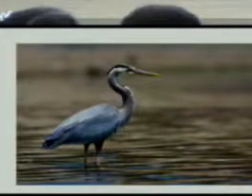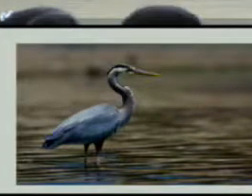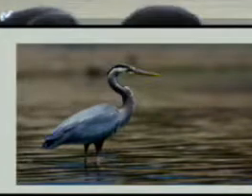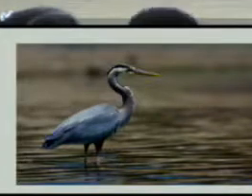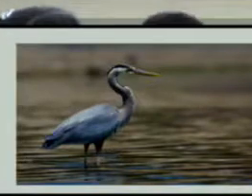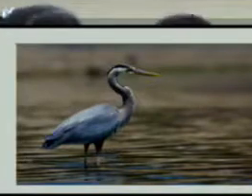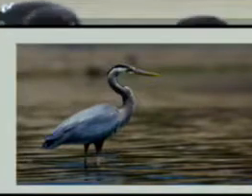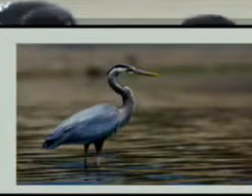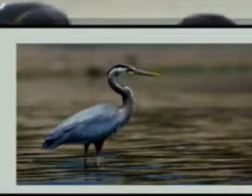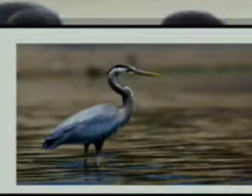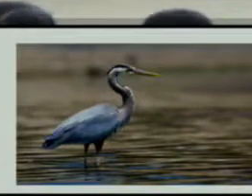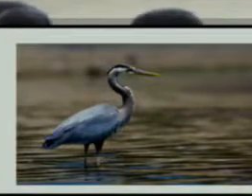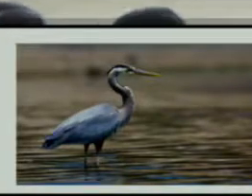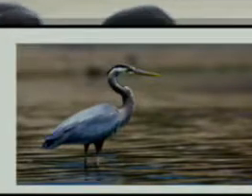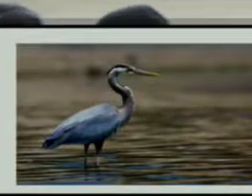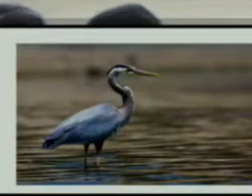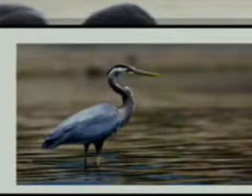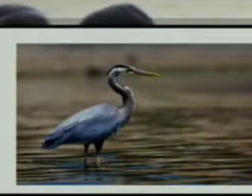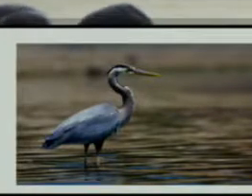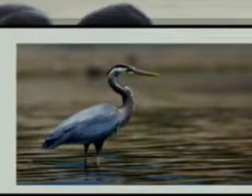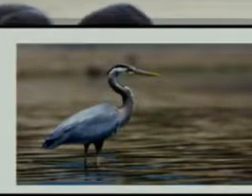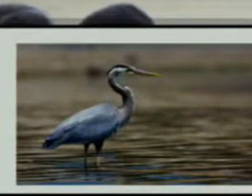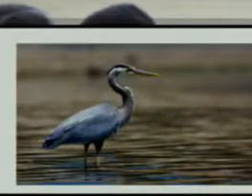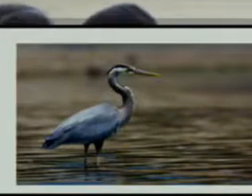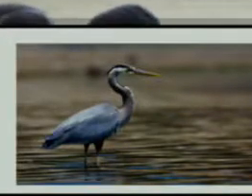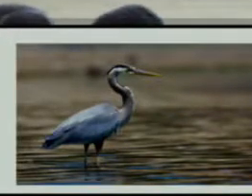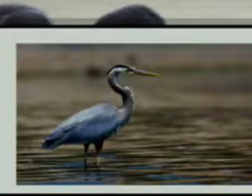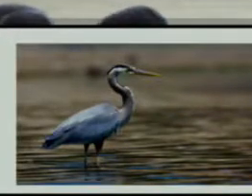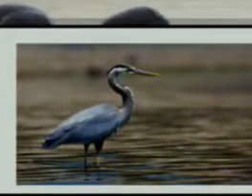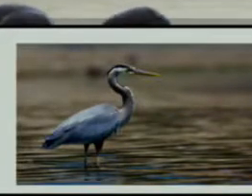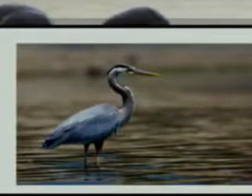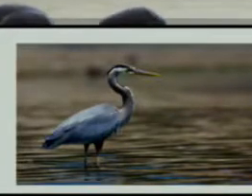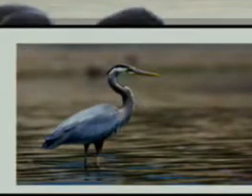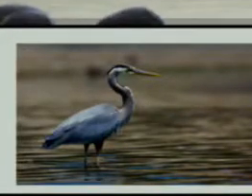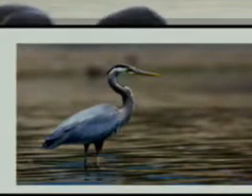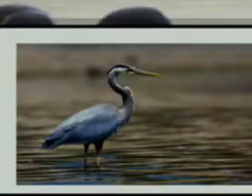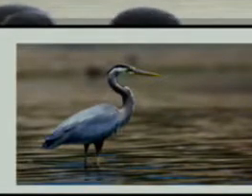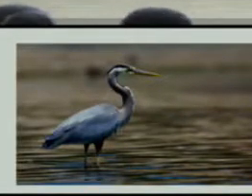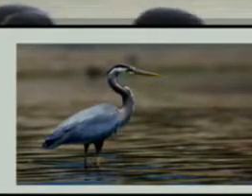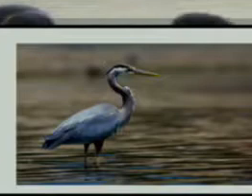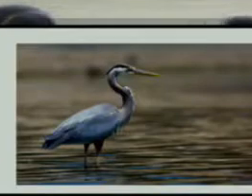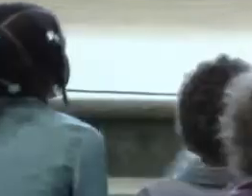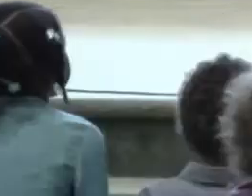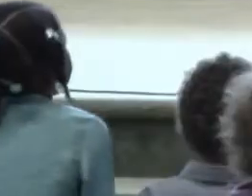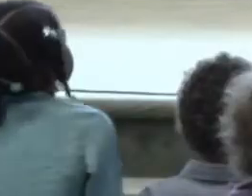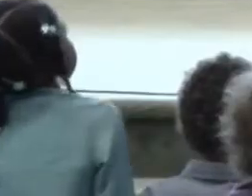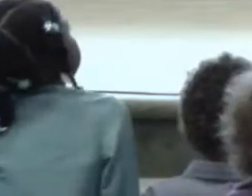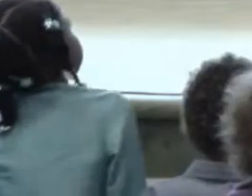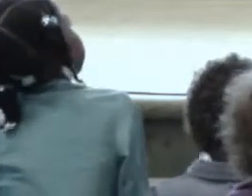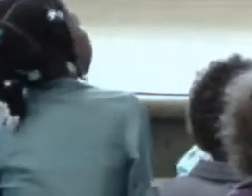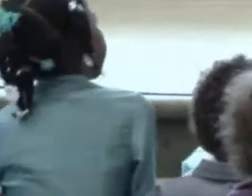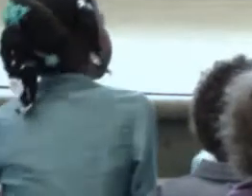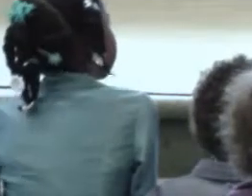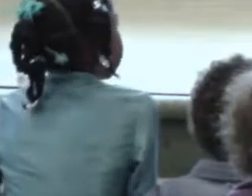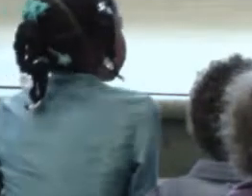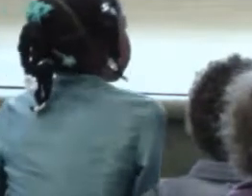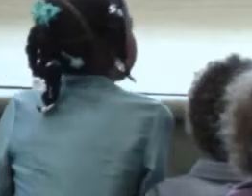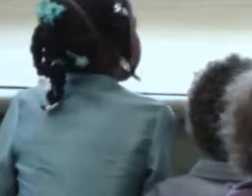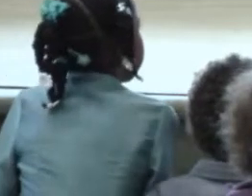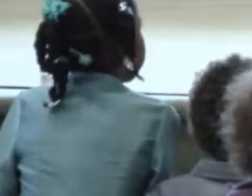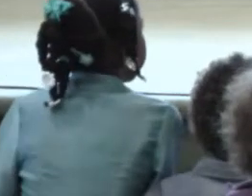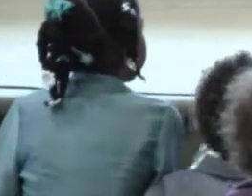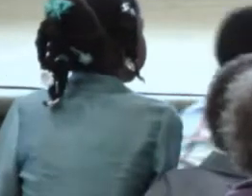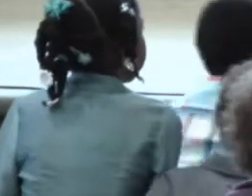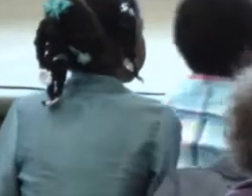what? Food, yes, for fish. That's exactly what they're looking for. They come to look for fish. That's their